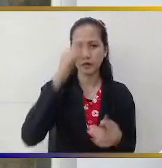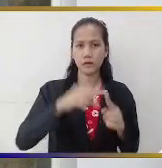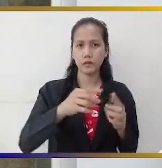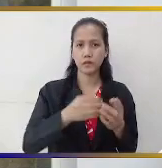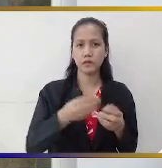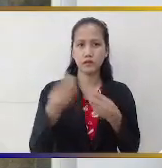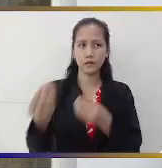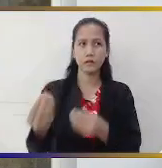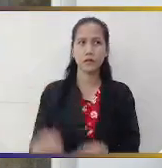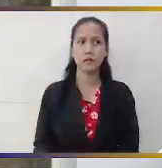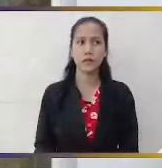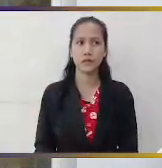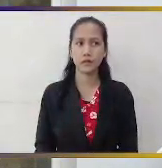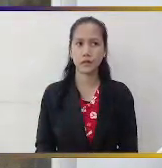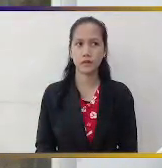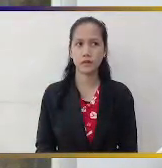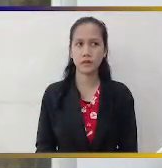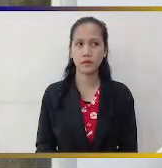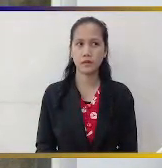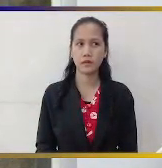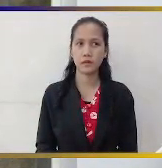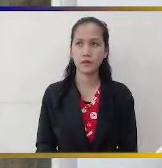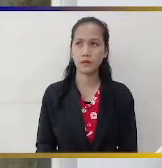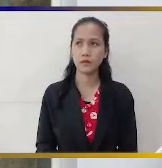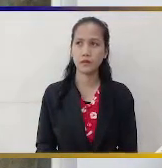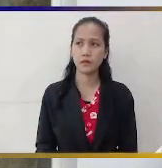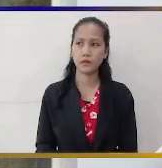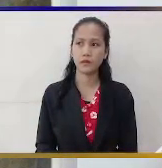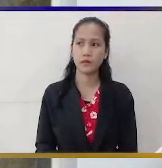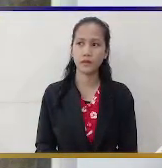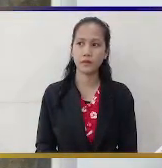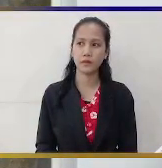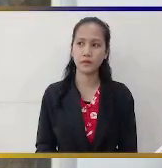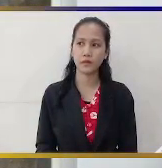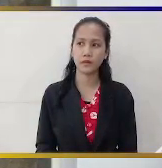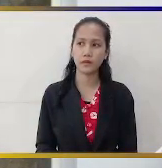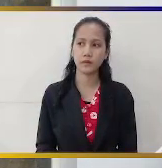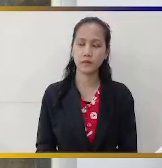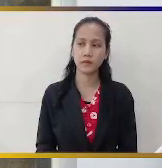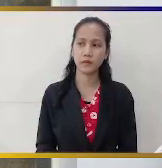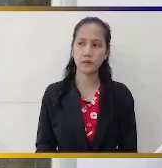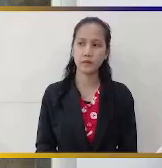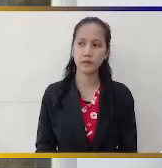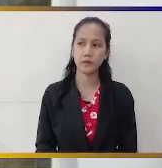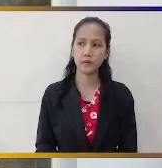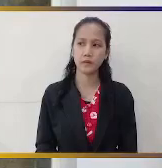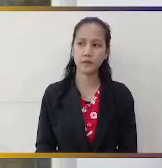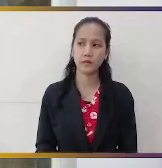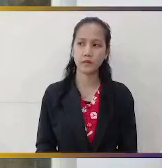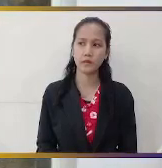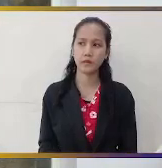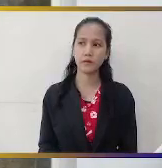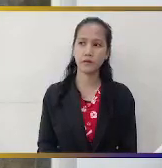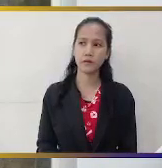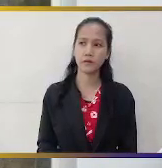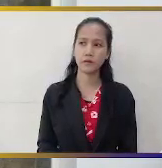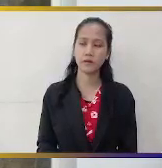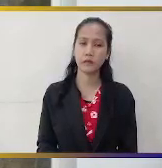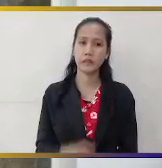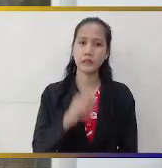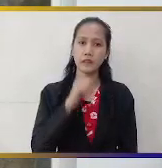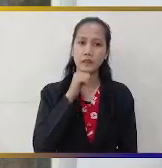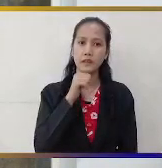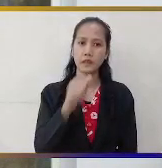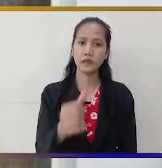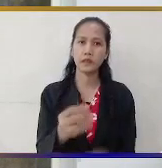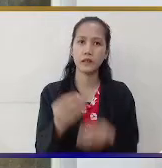Amen. Not sowing will steal your blessings from God.